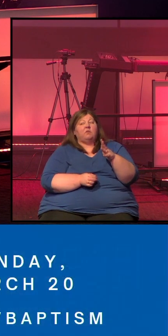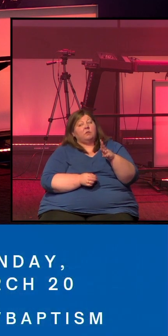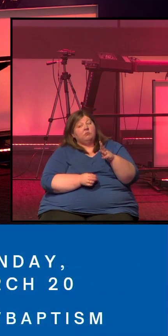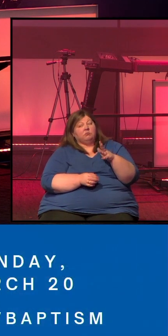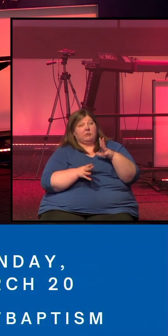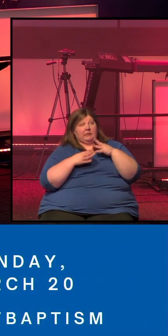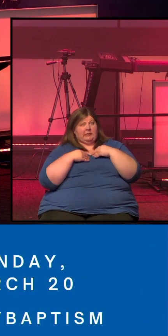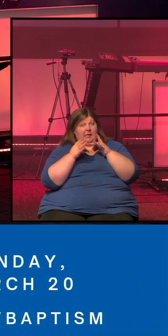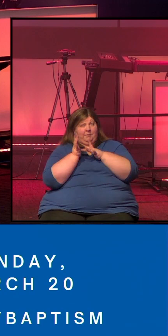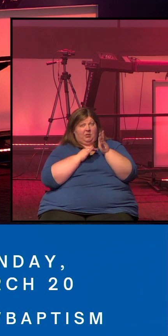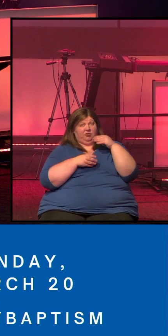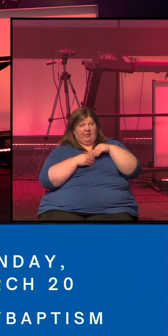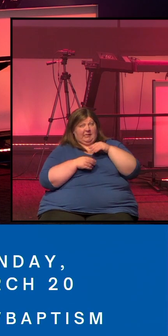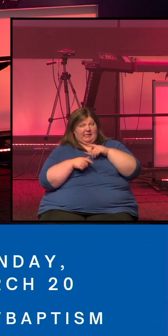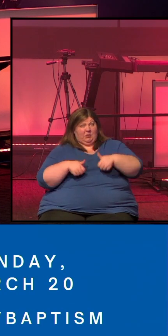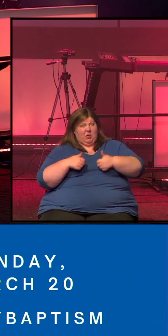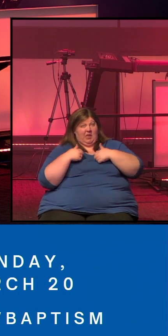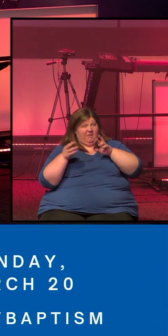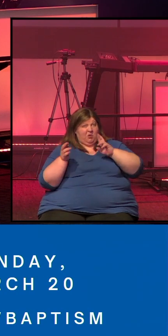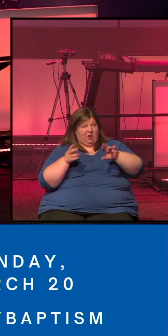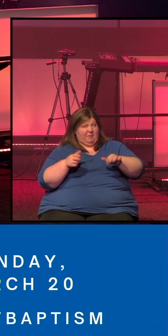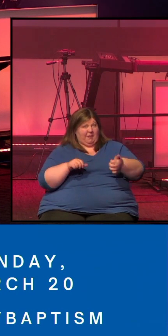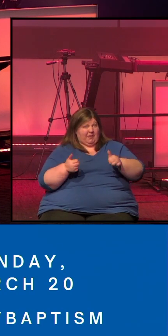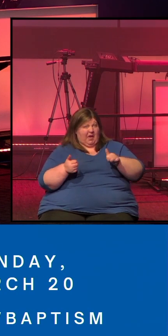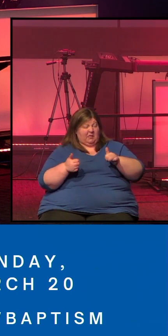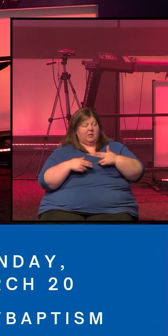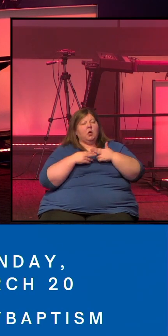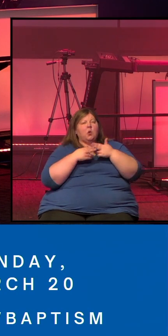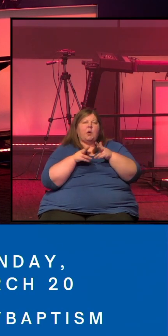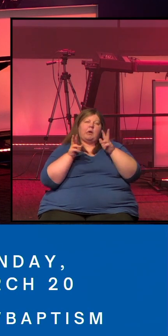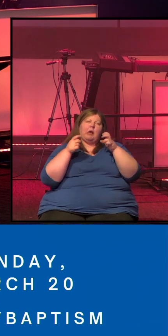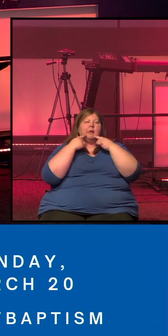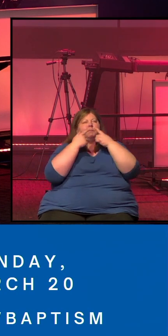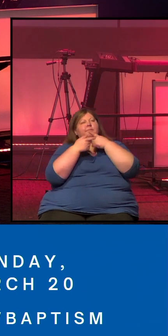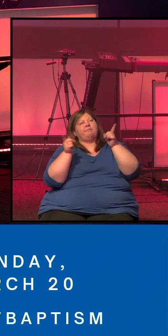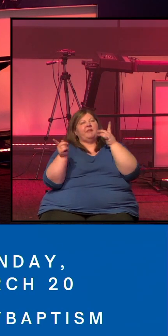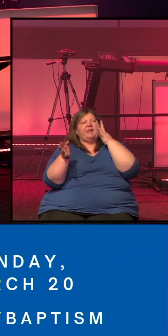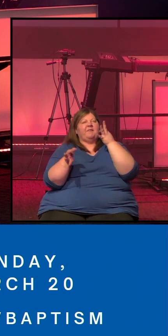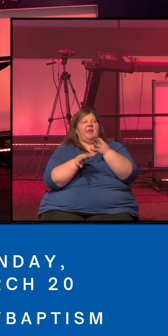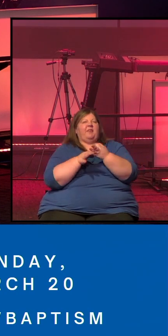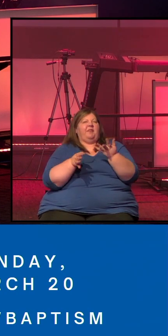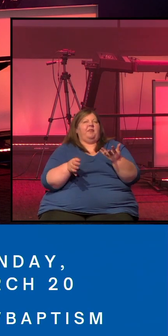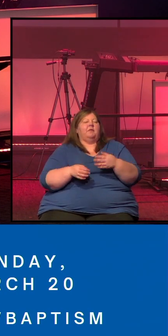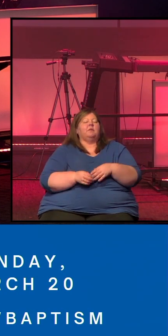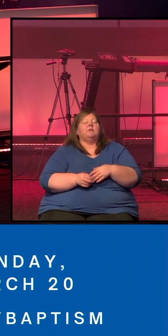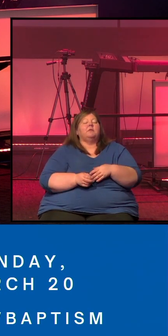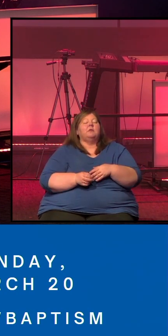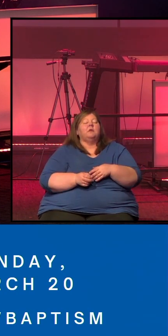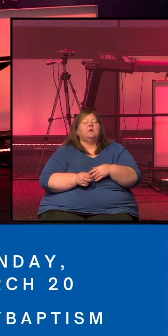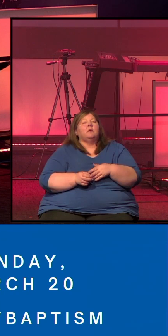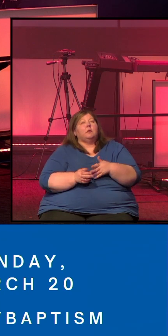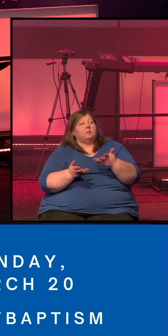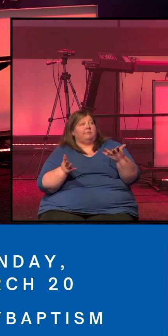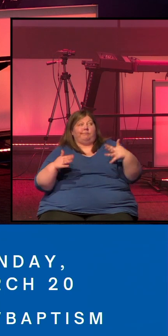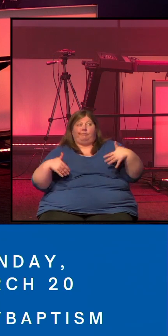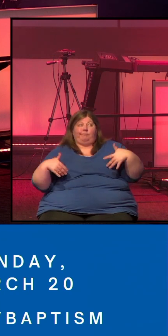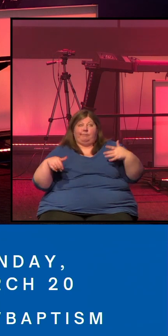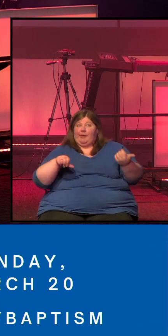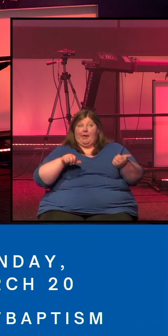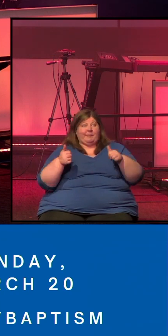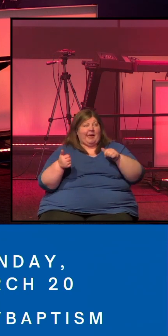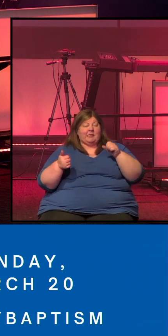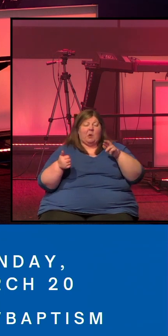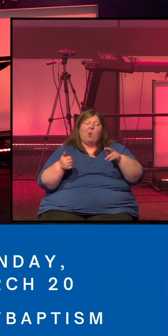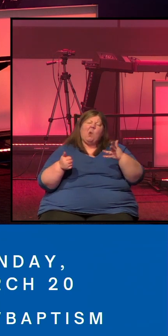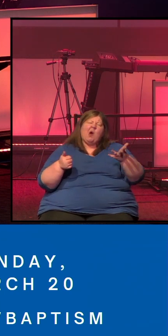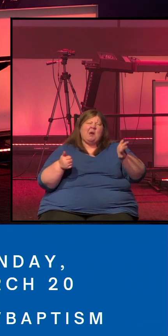making Jesus Lord of your life and you're ready to get baptized, we call it going public with our faith. So whether you were, whether you've never been baptized before in your life, or